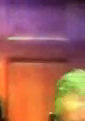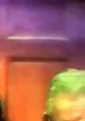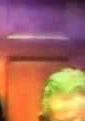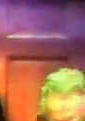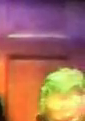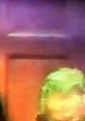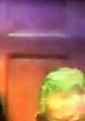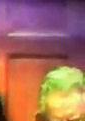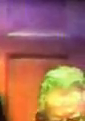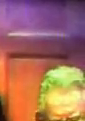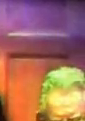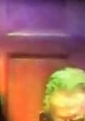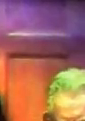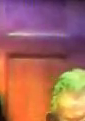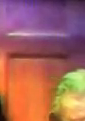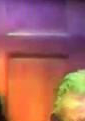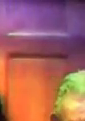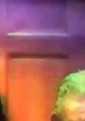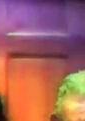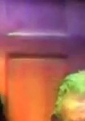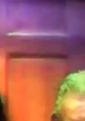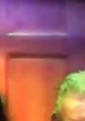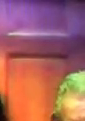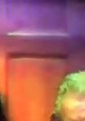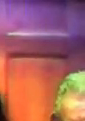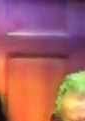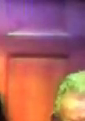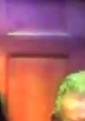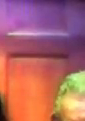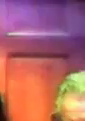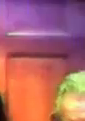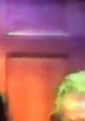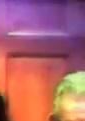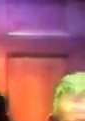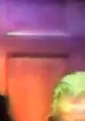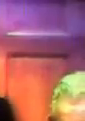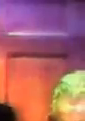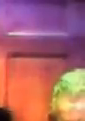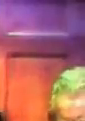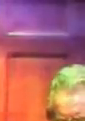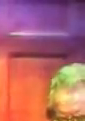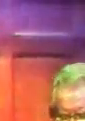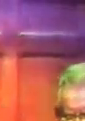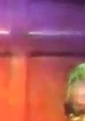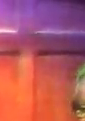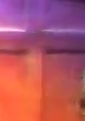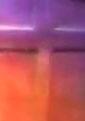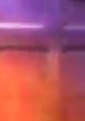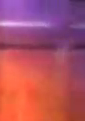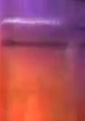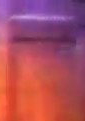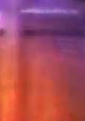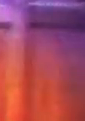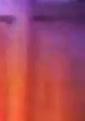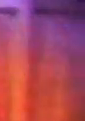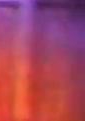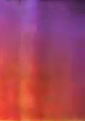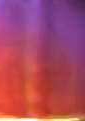that this is not a cure for MS, but it certainly has improved the quality of life for these women from my riding. We wish them continued improvements.